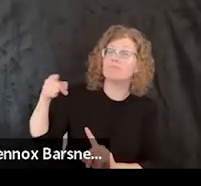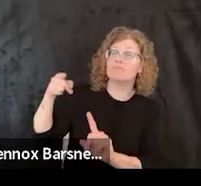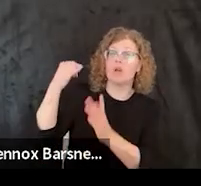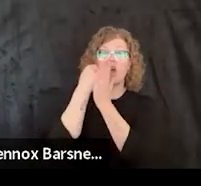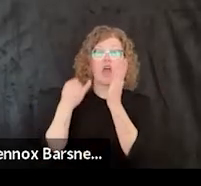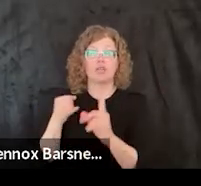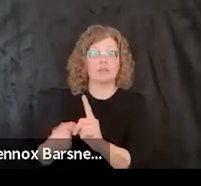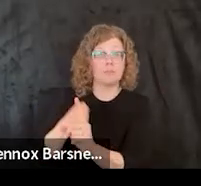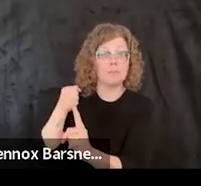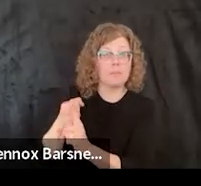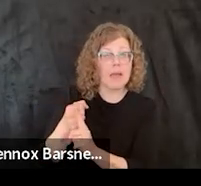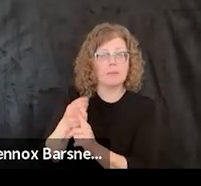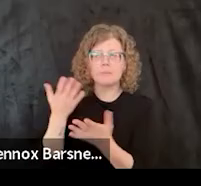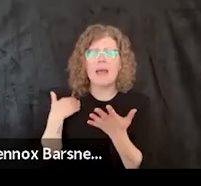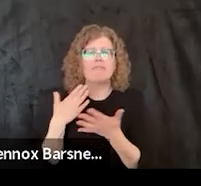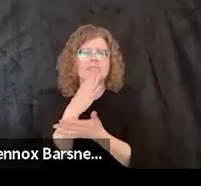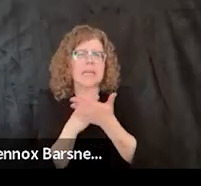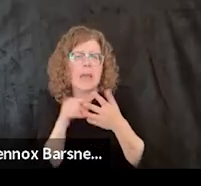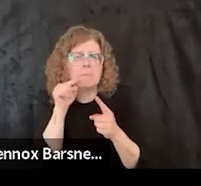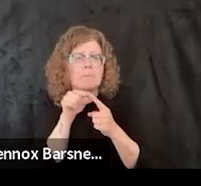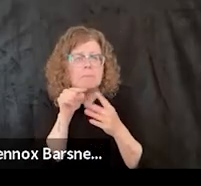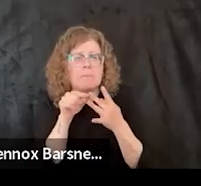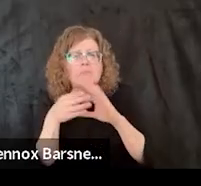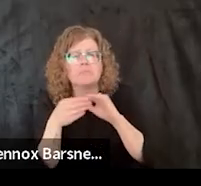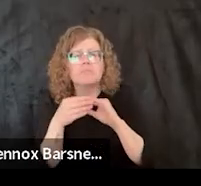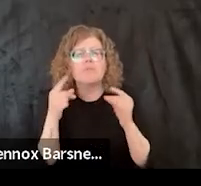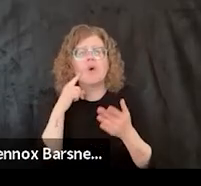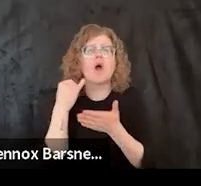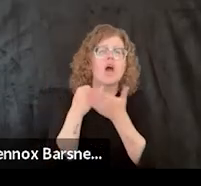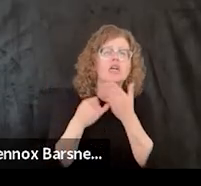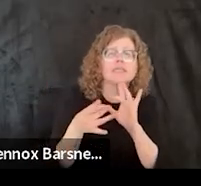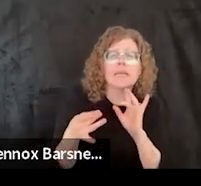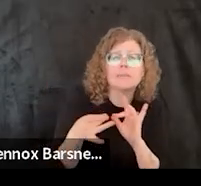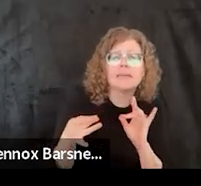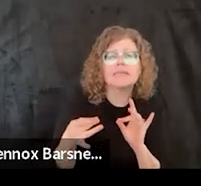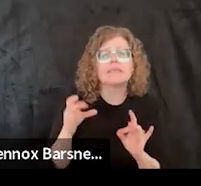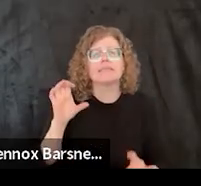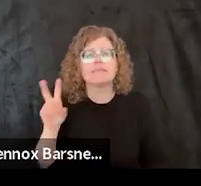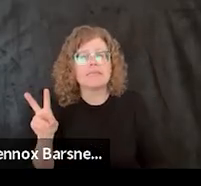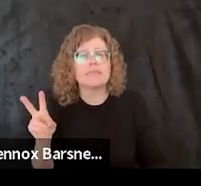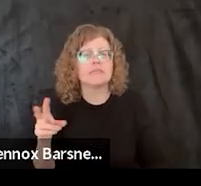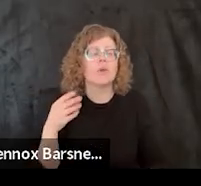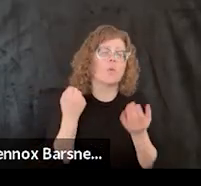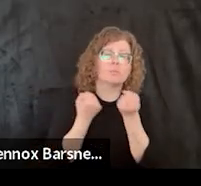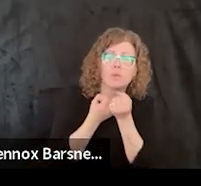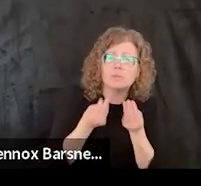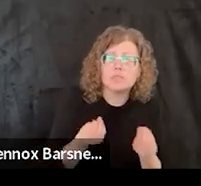indirectly, such as your artist statement, your CV, support material, and your examples of